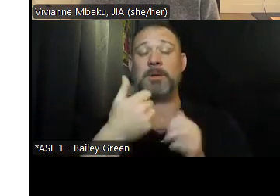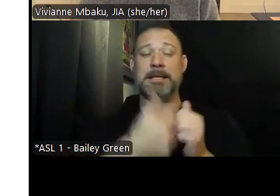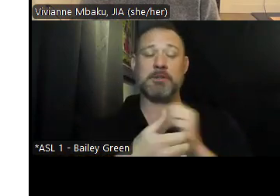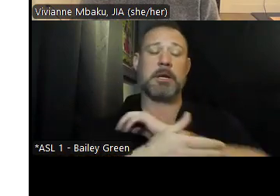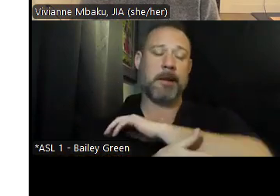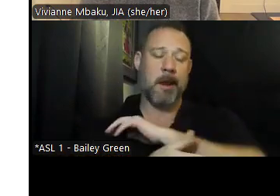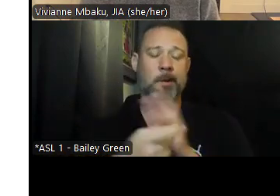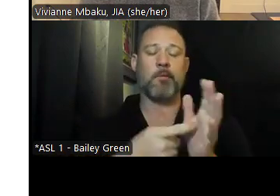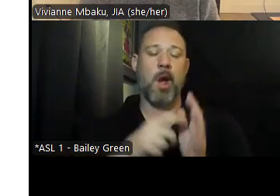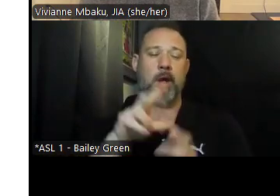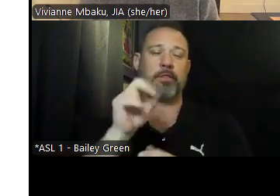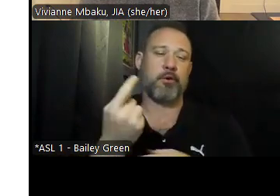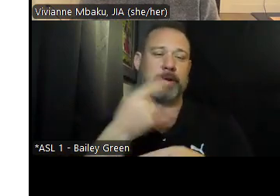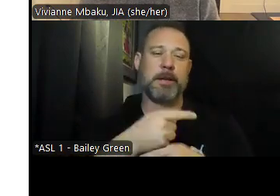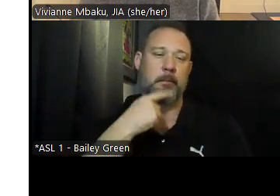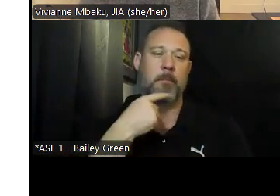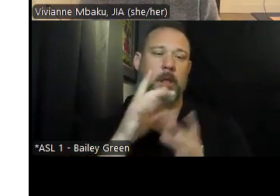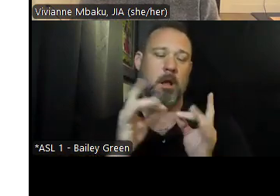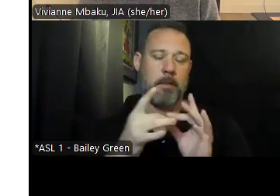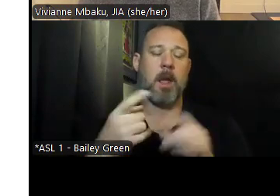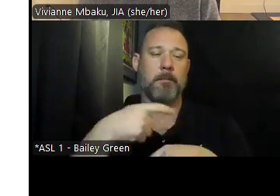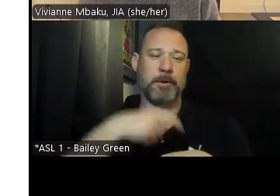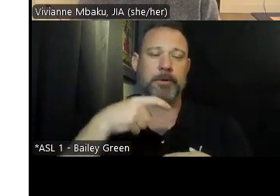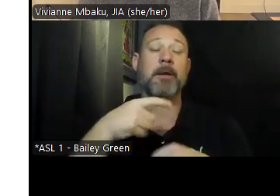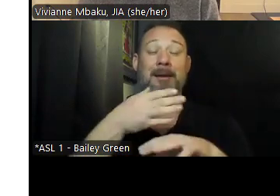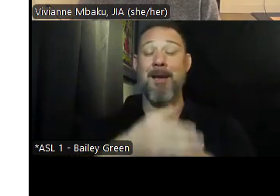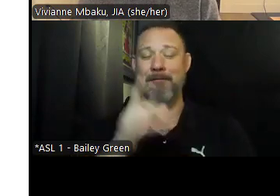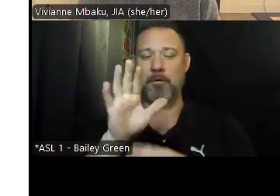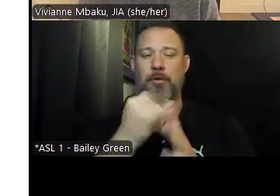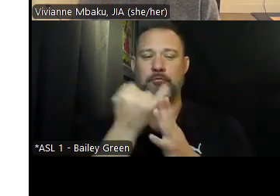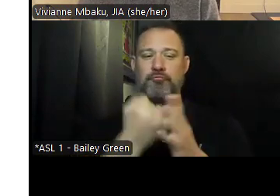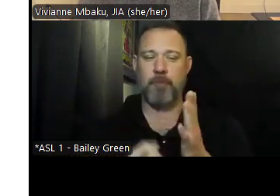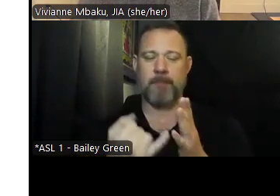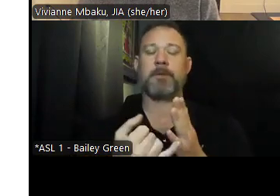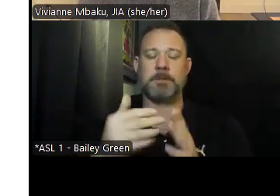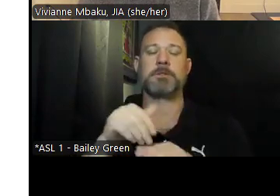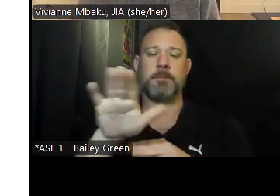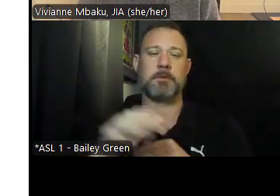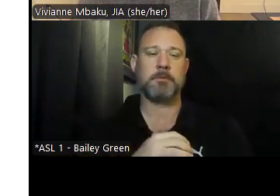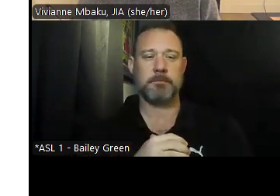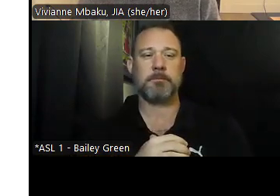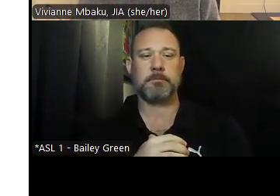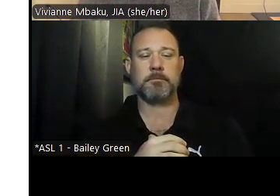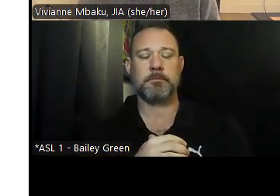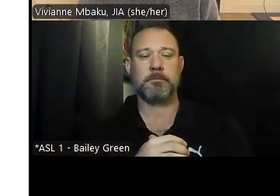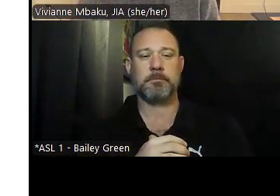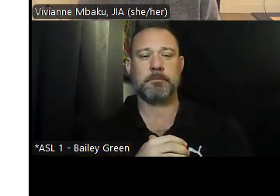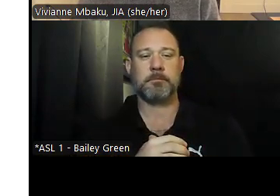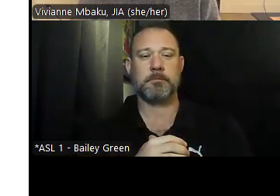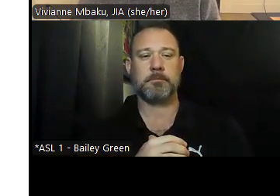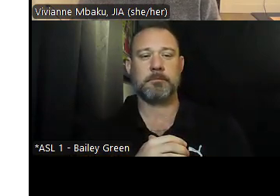a 30-day public comment period after their draft is released. So we